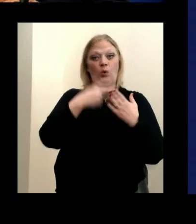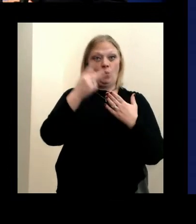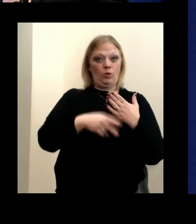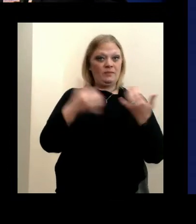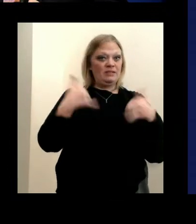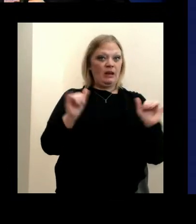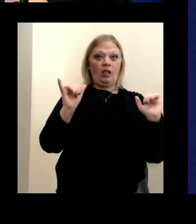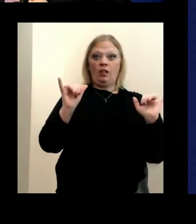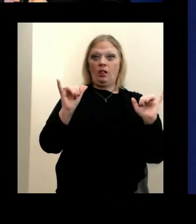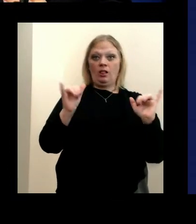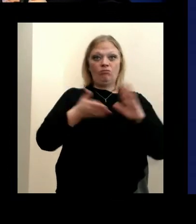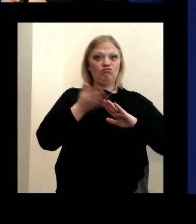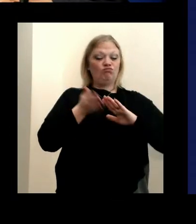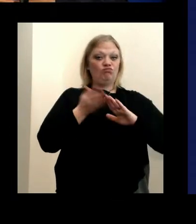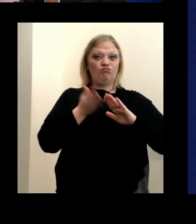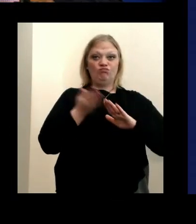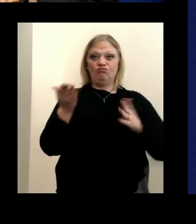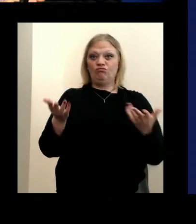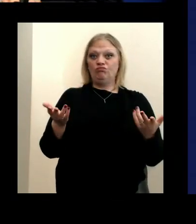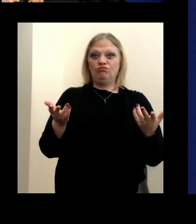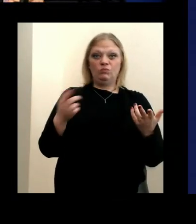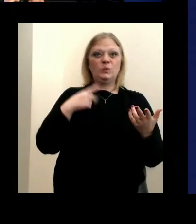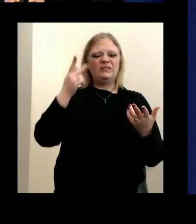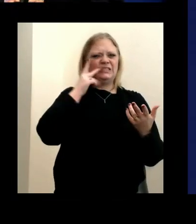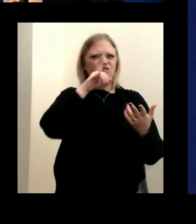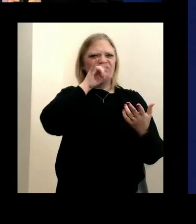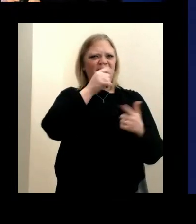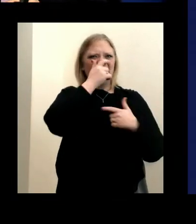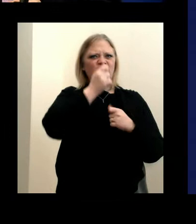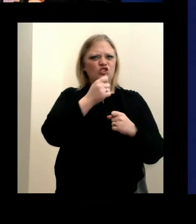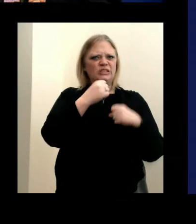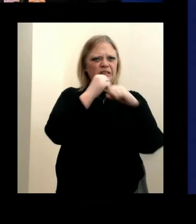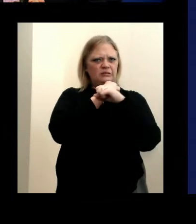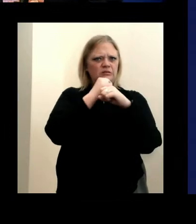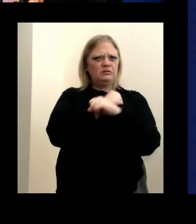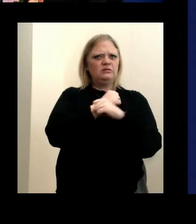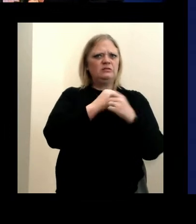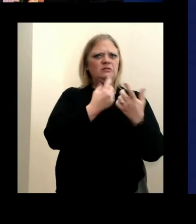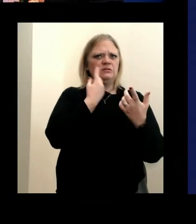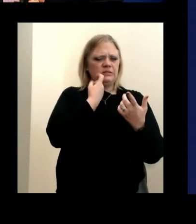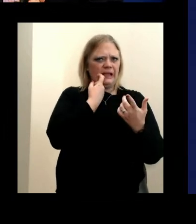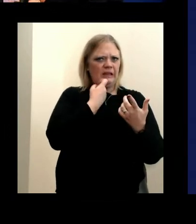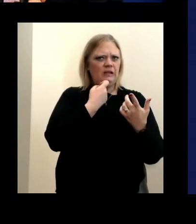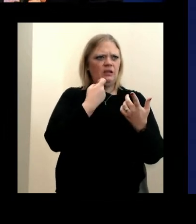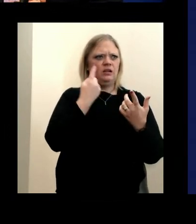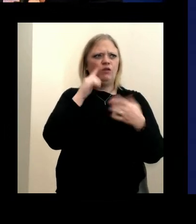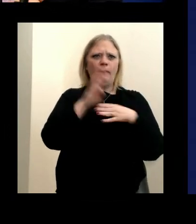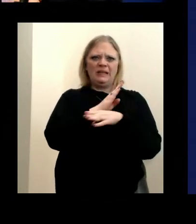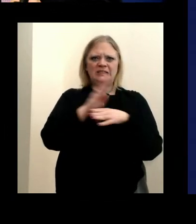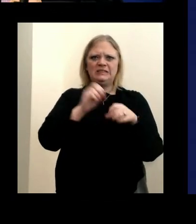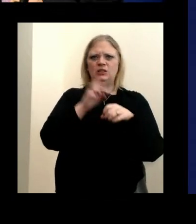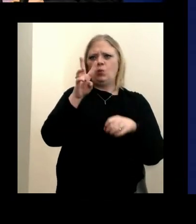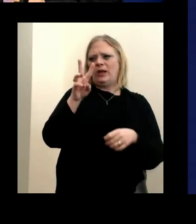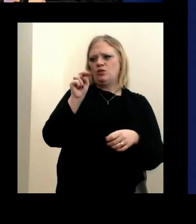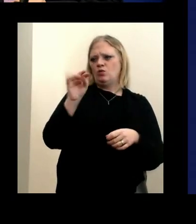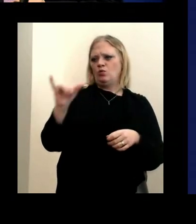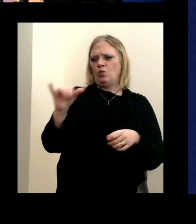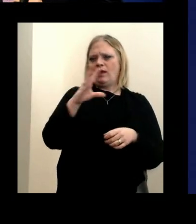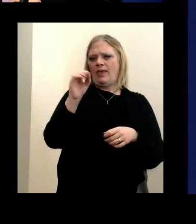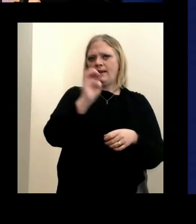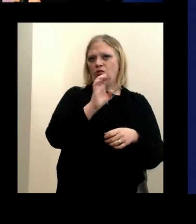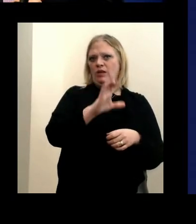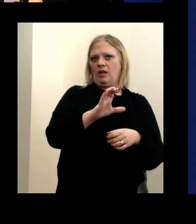in place. We've seen some really interesting statistics lately with regards to business in Western New York and Erie County.